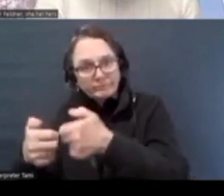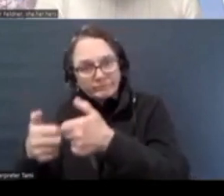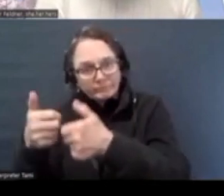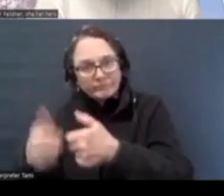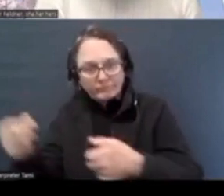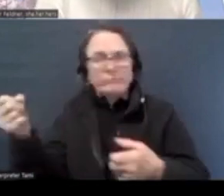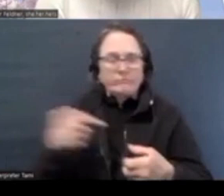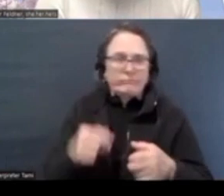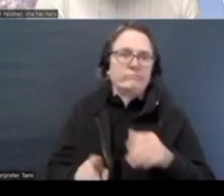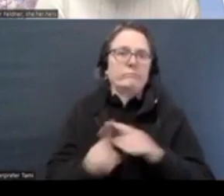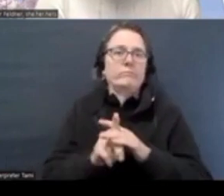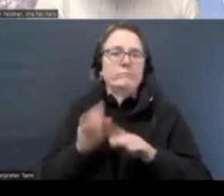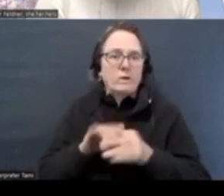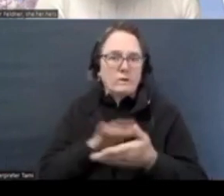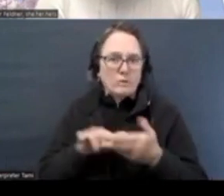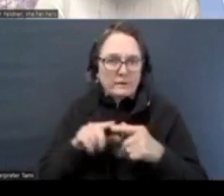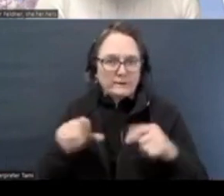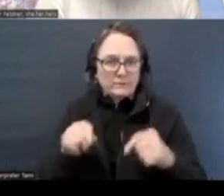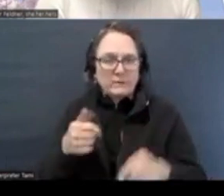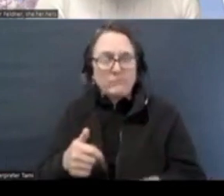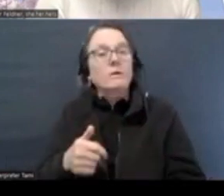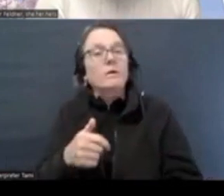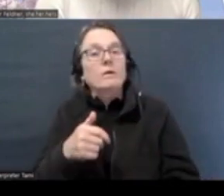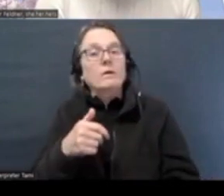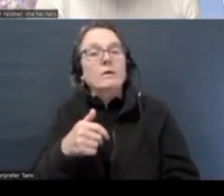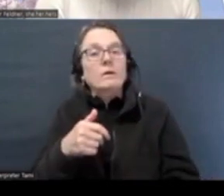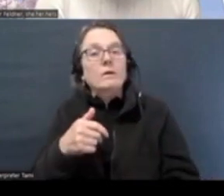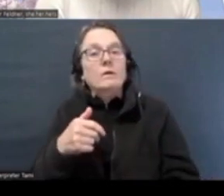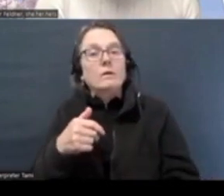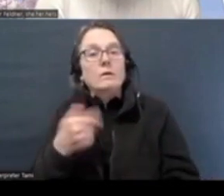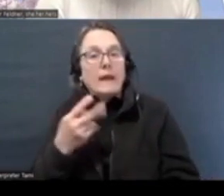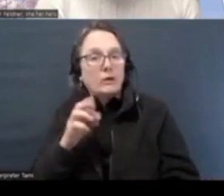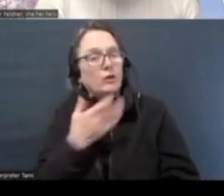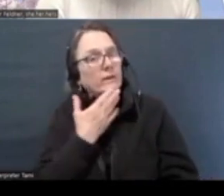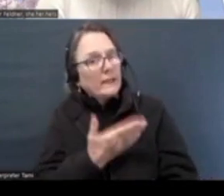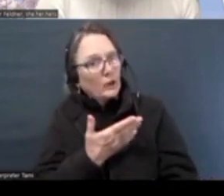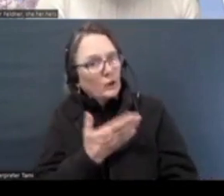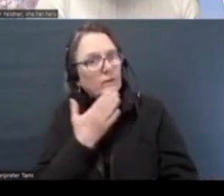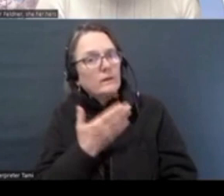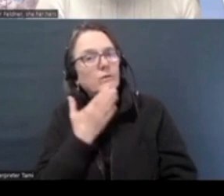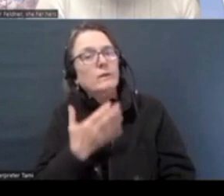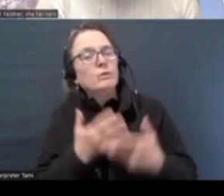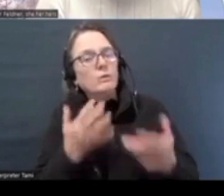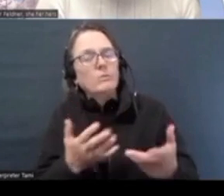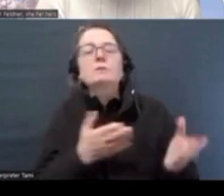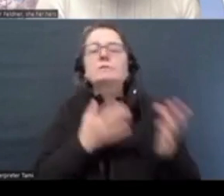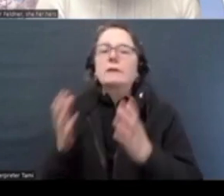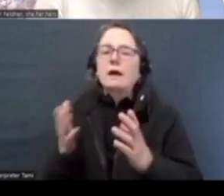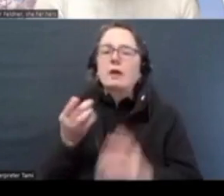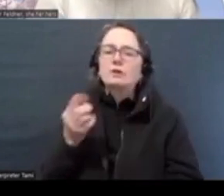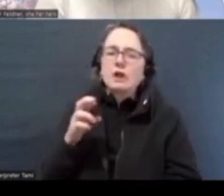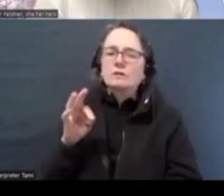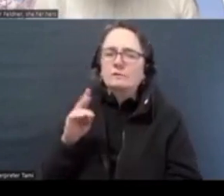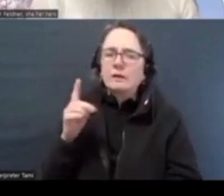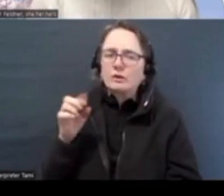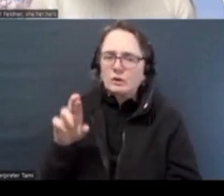Felder, I'm going to turn to you. And I'm going to ask you to talk a little bit about disability simulations. We've got a